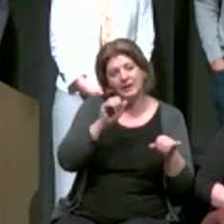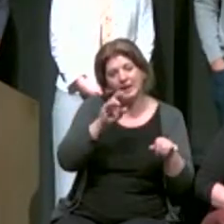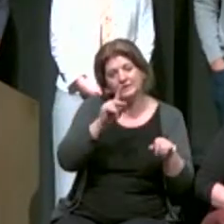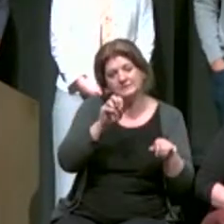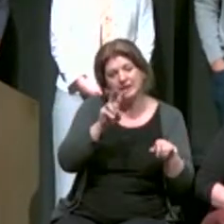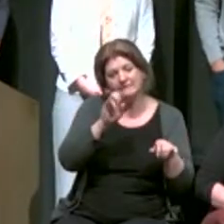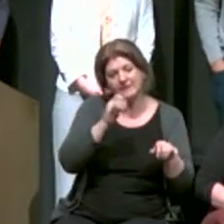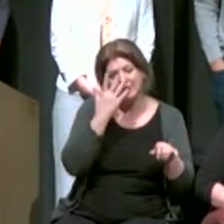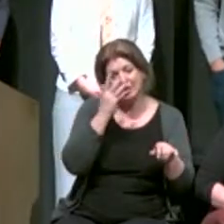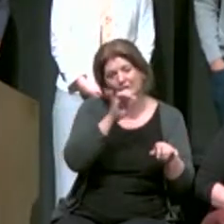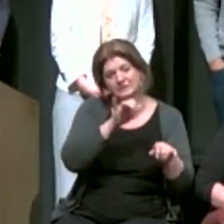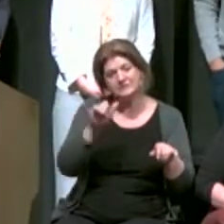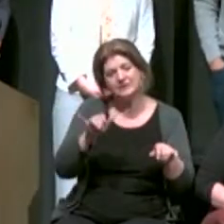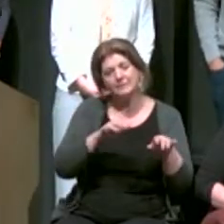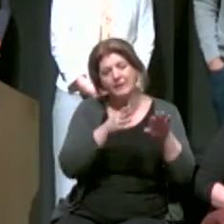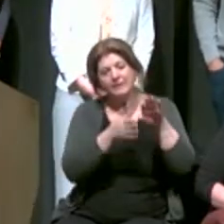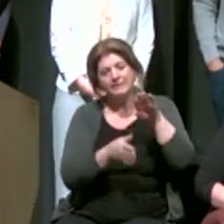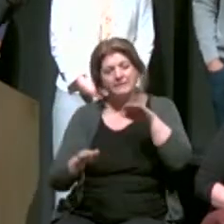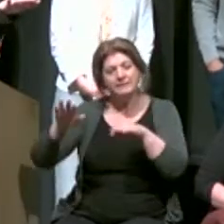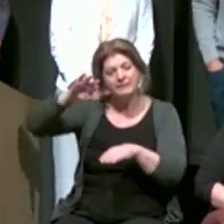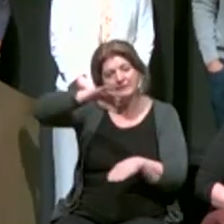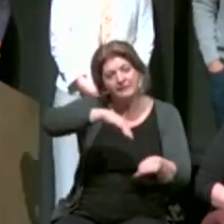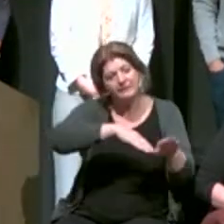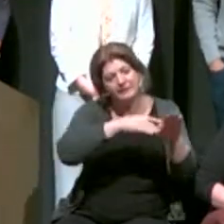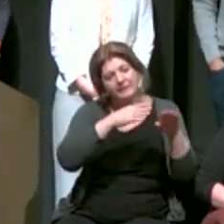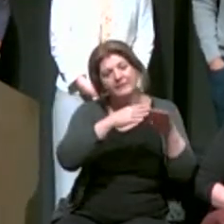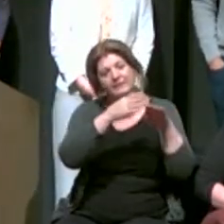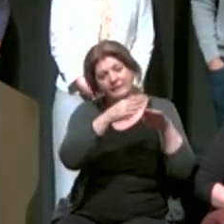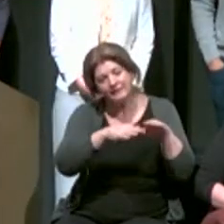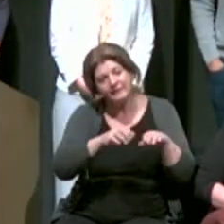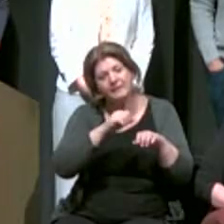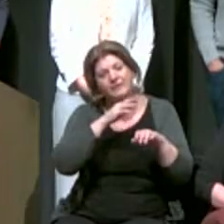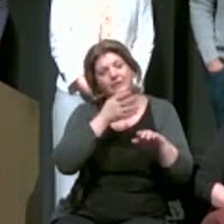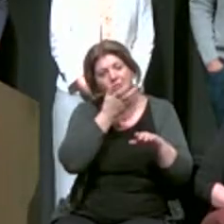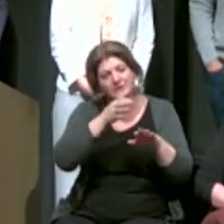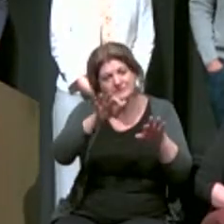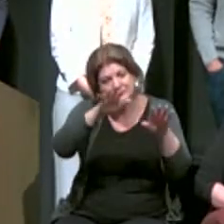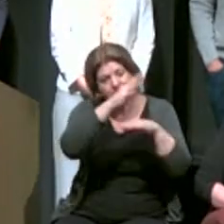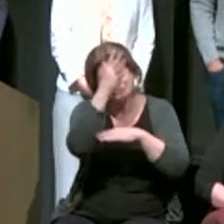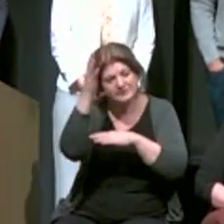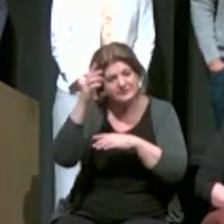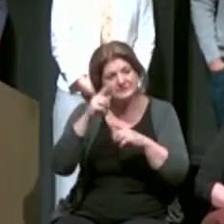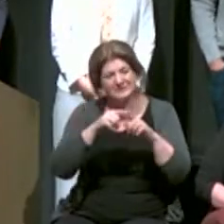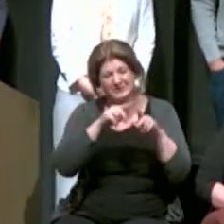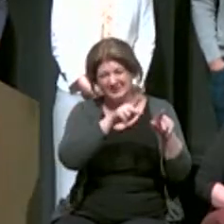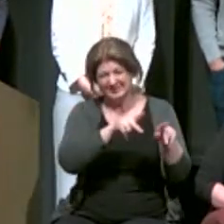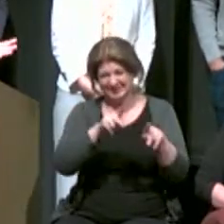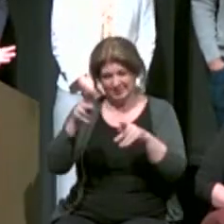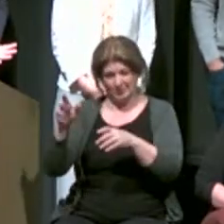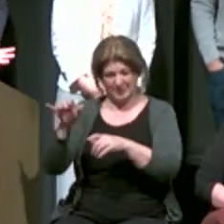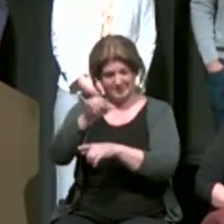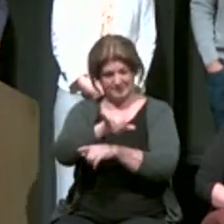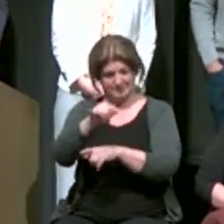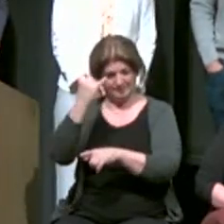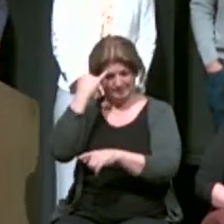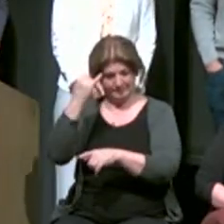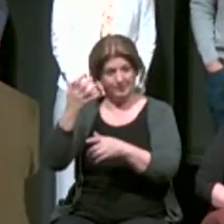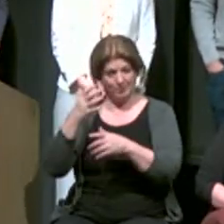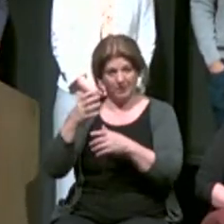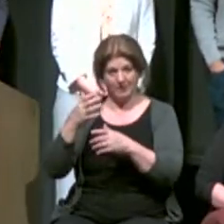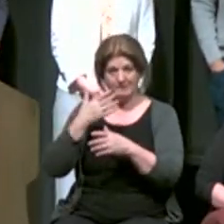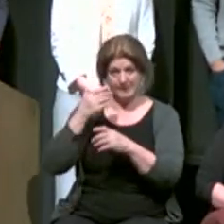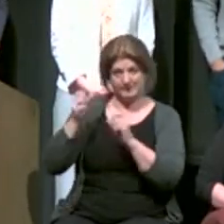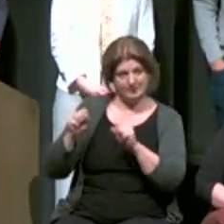Valley. It's a rolling landscape. It's got some slope to it. So, to the best of our ability with this